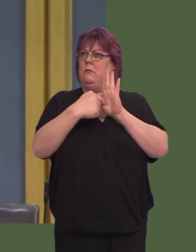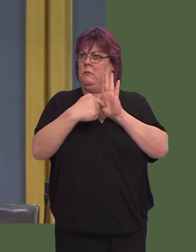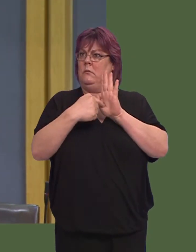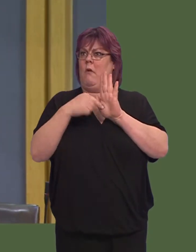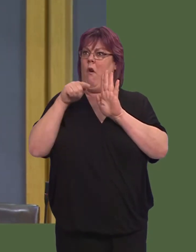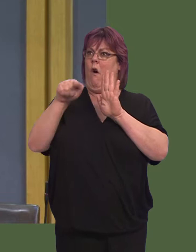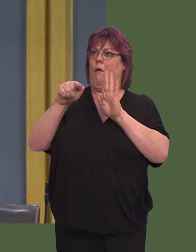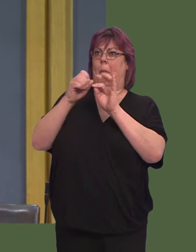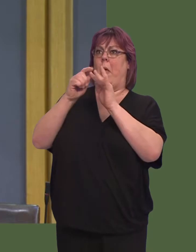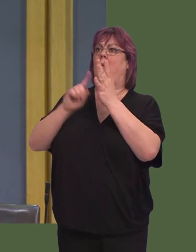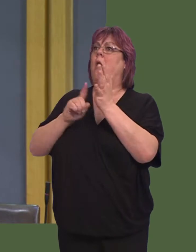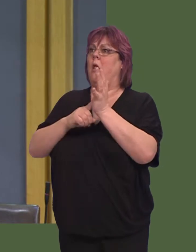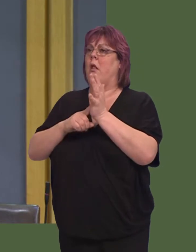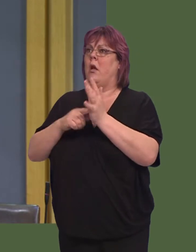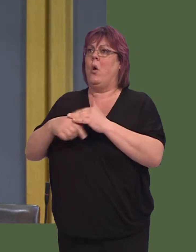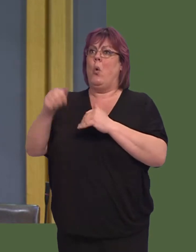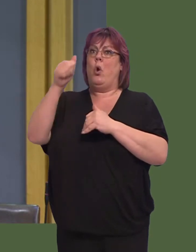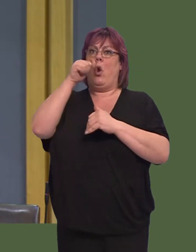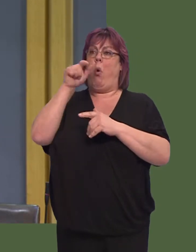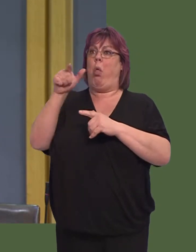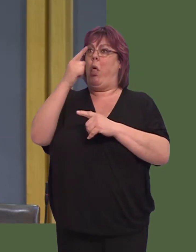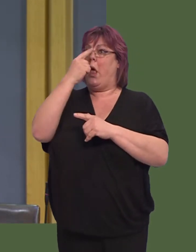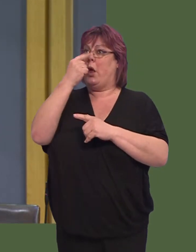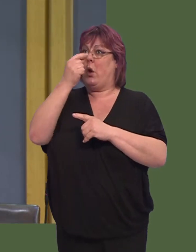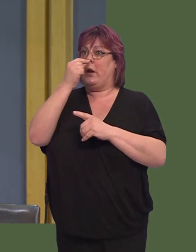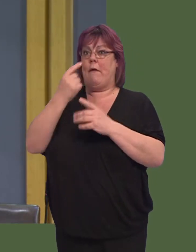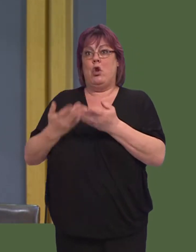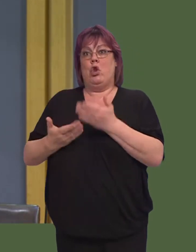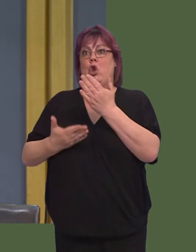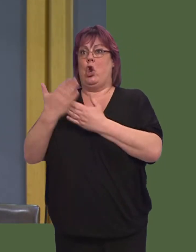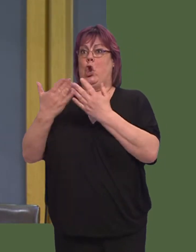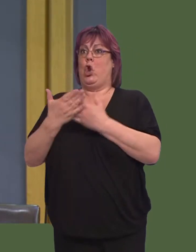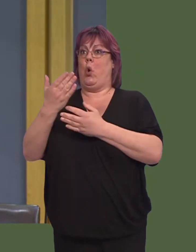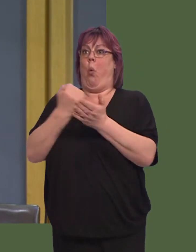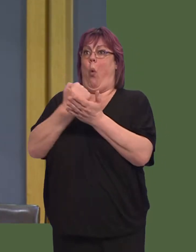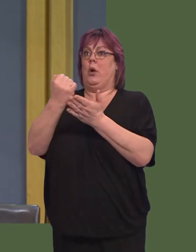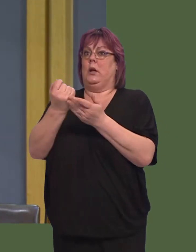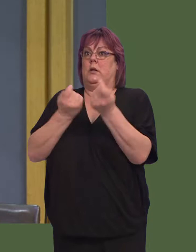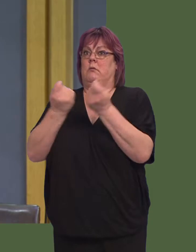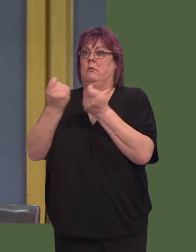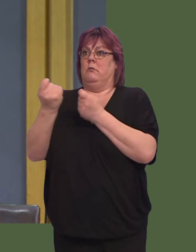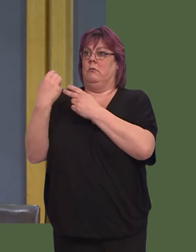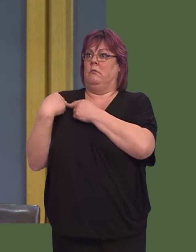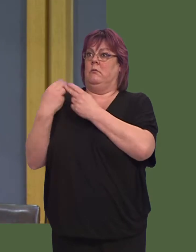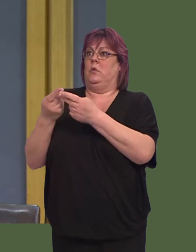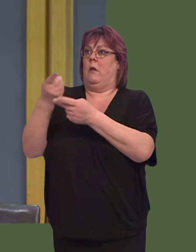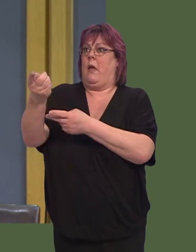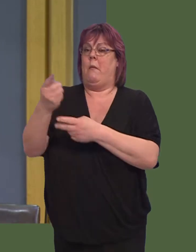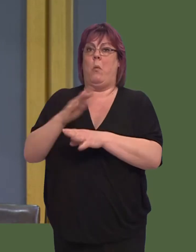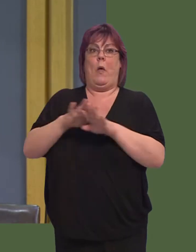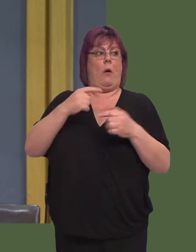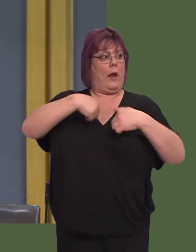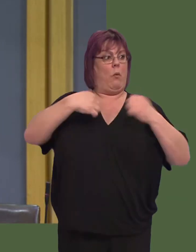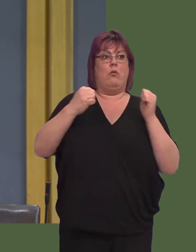that the Westminster Government will have the right to bring new orders to the Westminster Parliament without the consent of